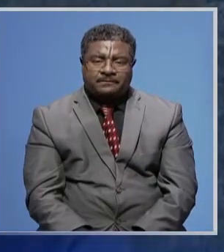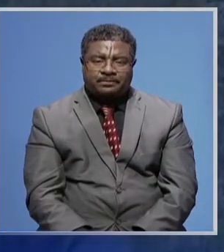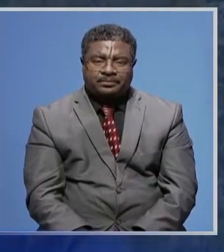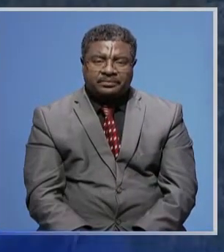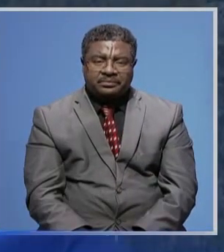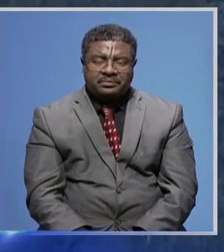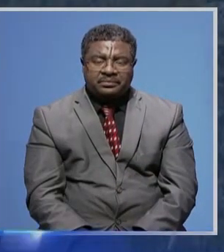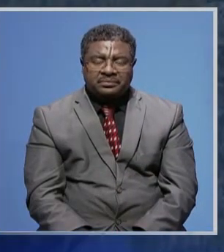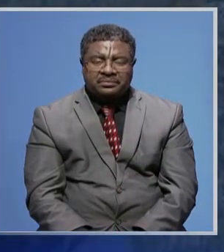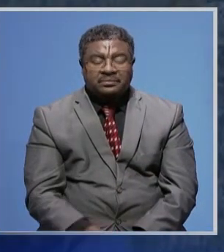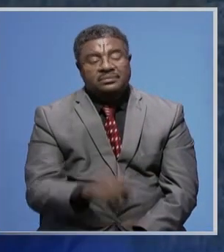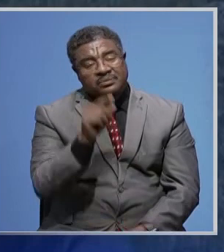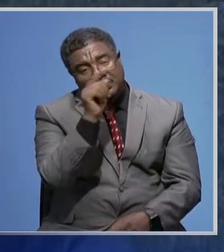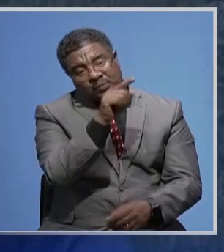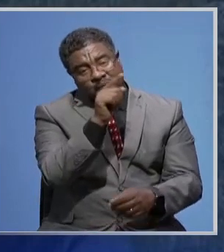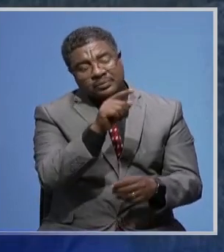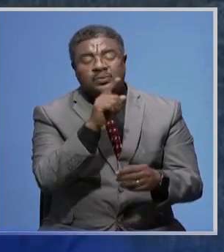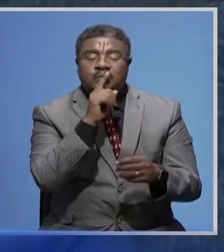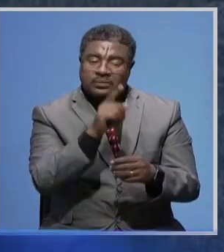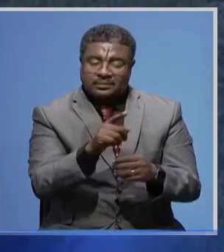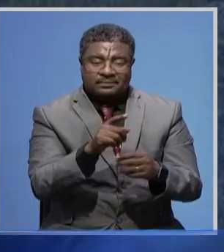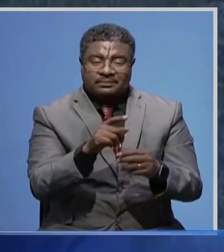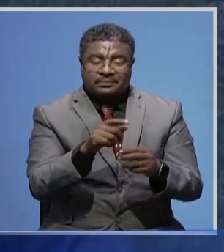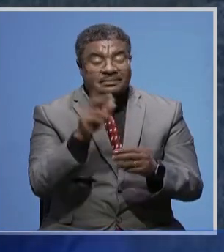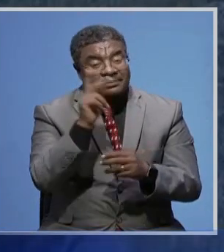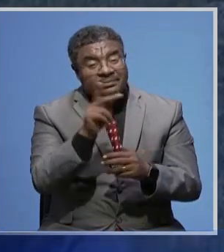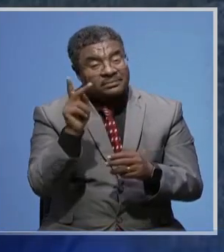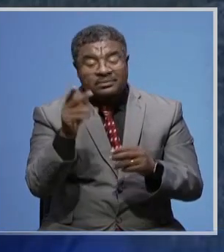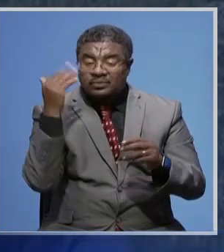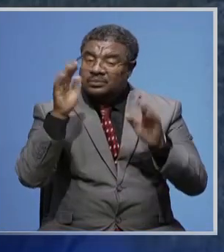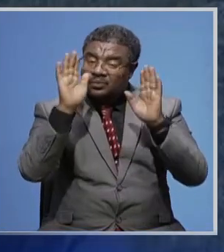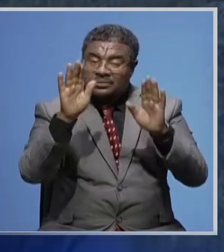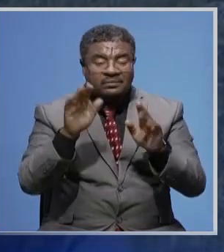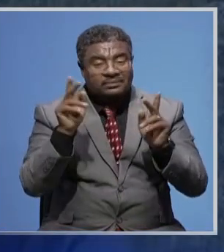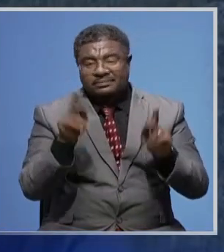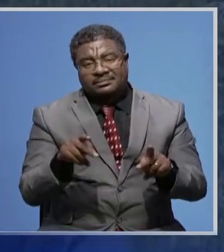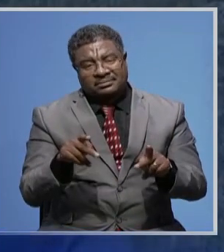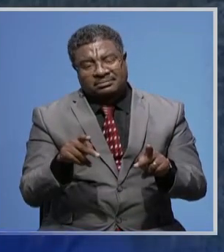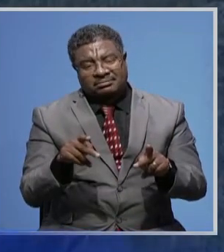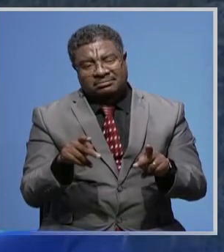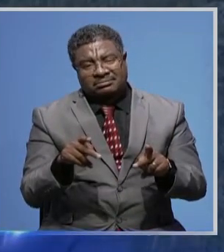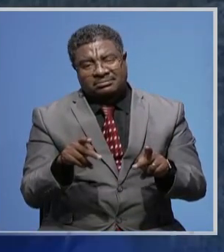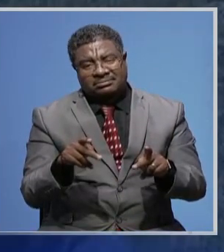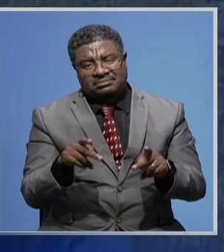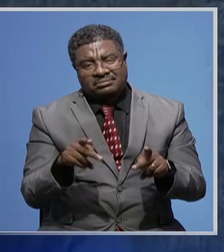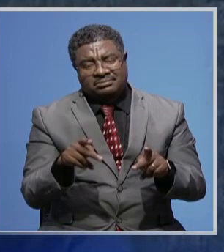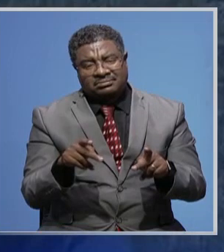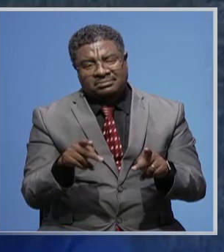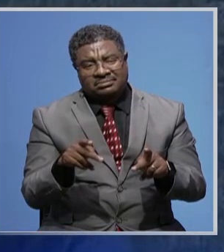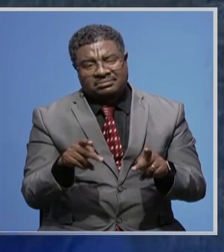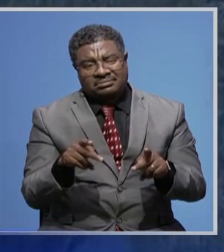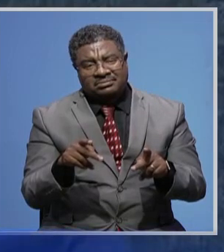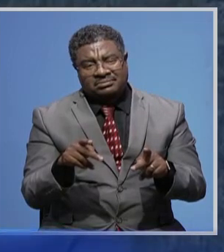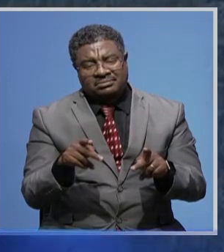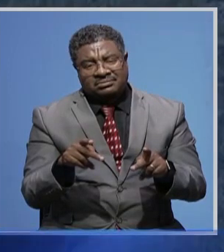are things that he did that certain people are not even doing now. Things that he said, things